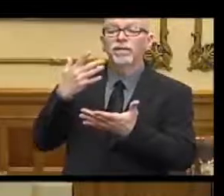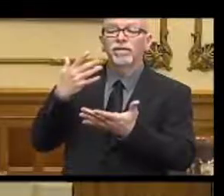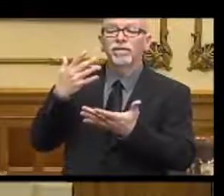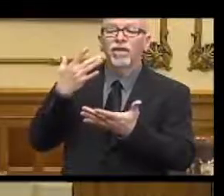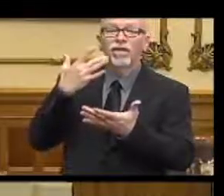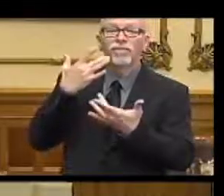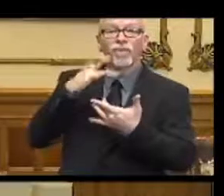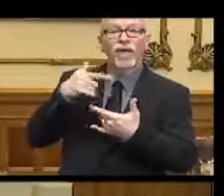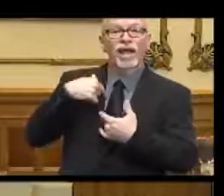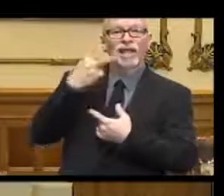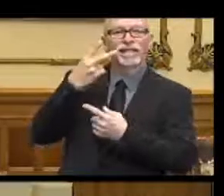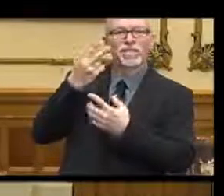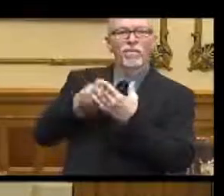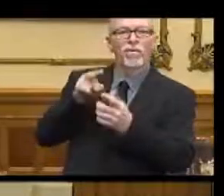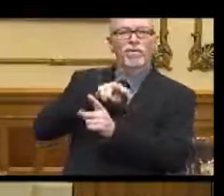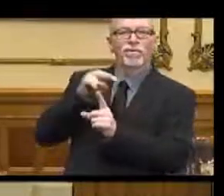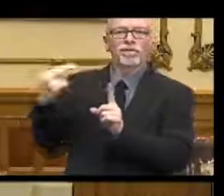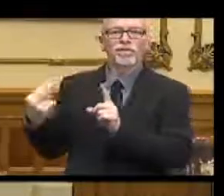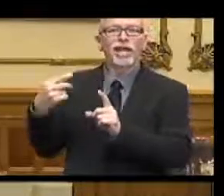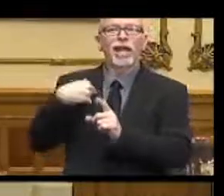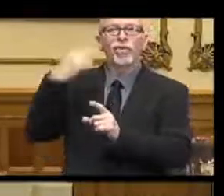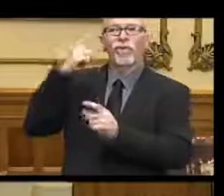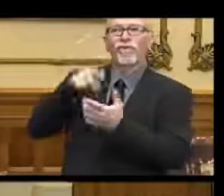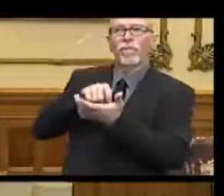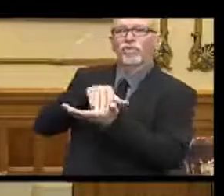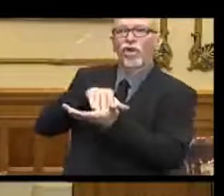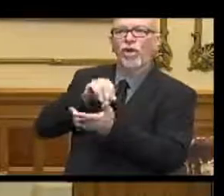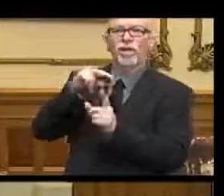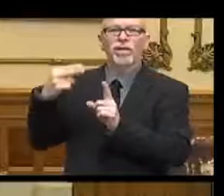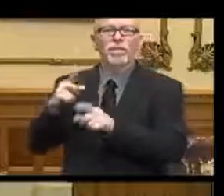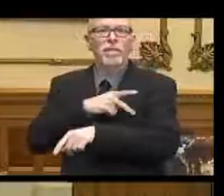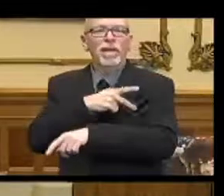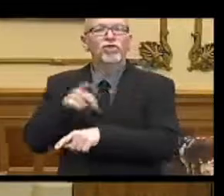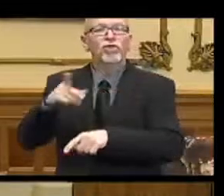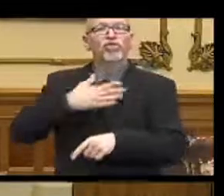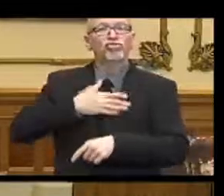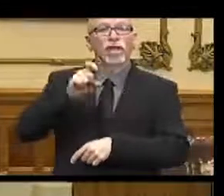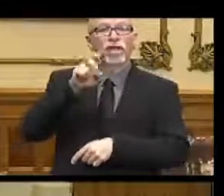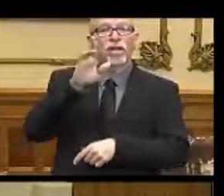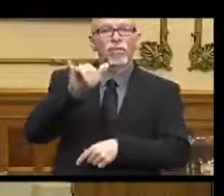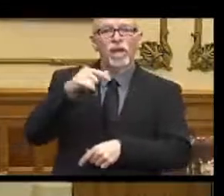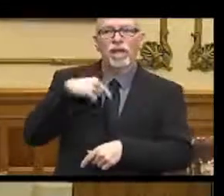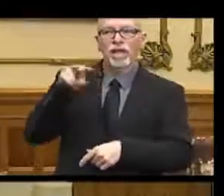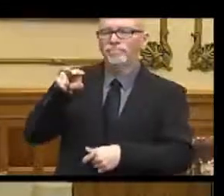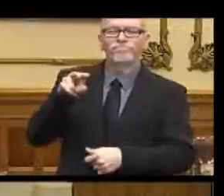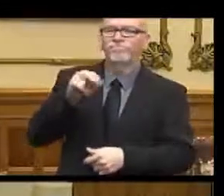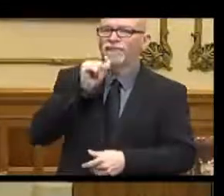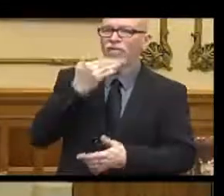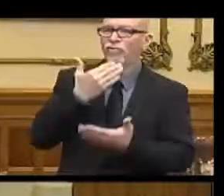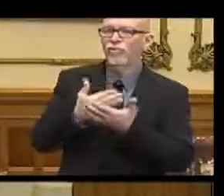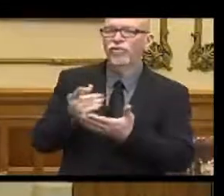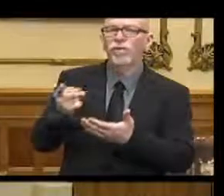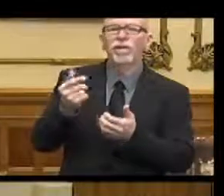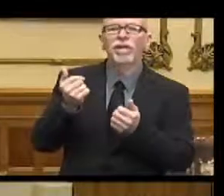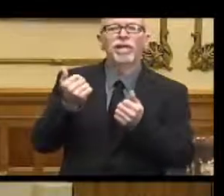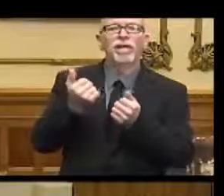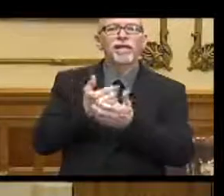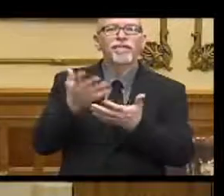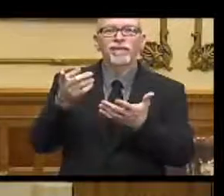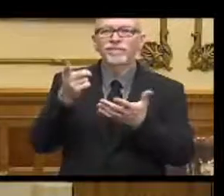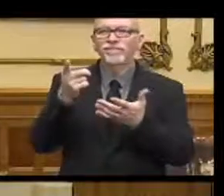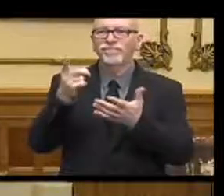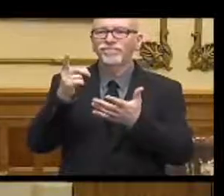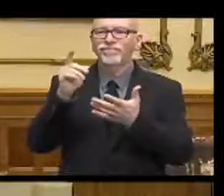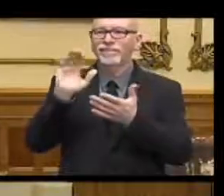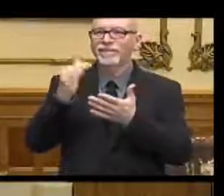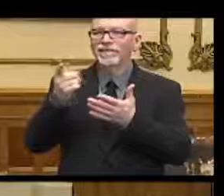of this, so I know what happened. So her chest X-ray when she came in, I saw it didn't look good. And the scary thing was 10 hours later, her follow-up was